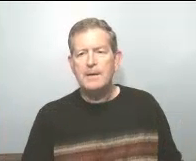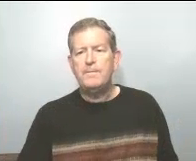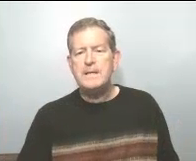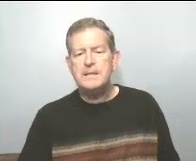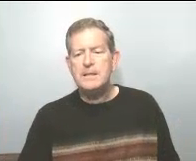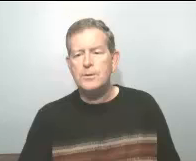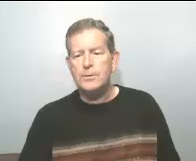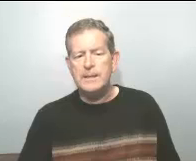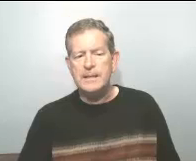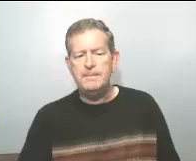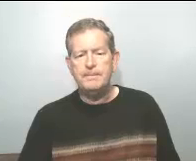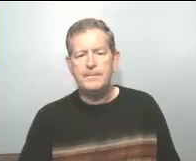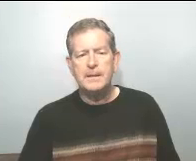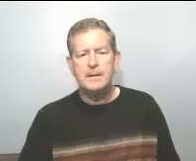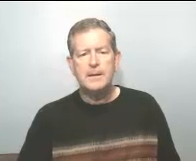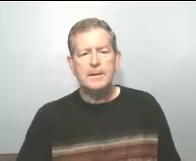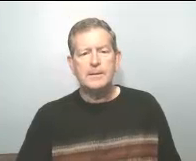there. Fait-il le lit?